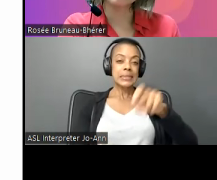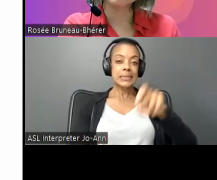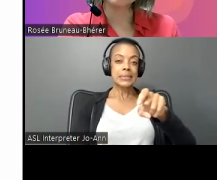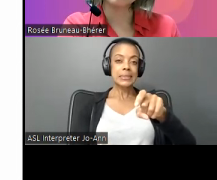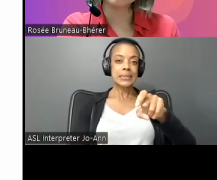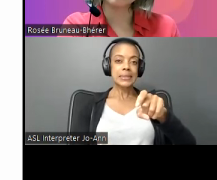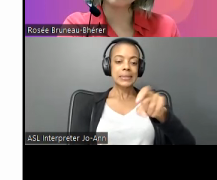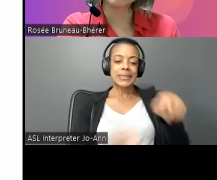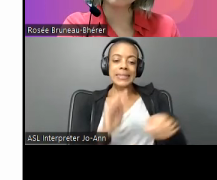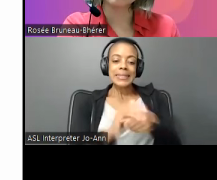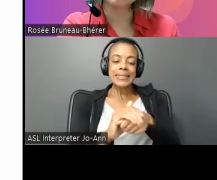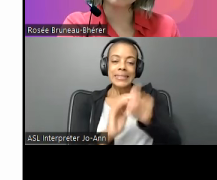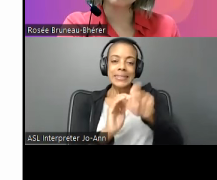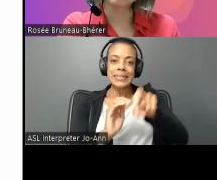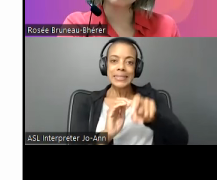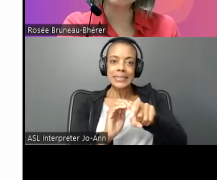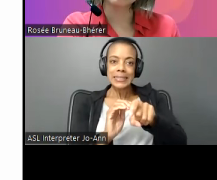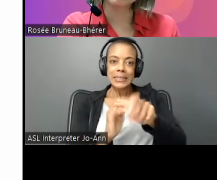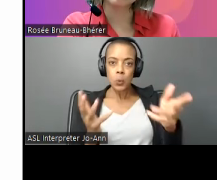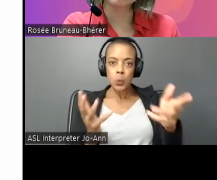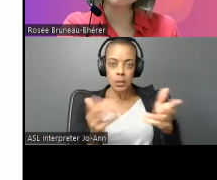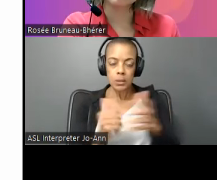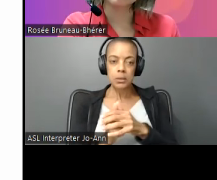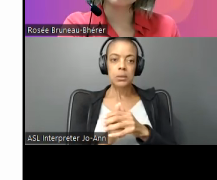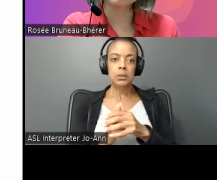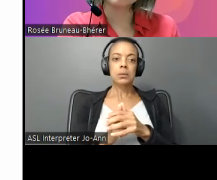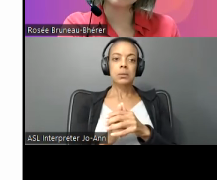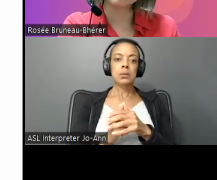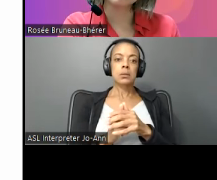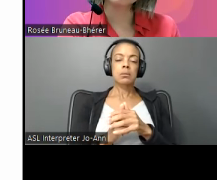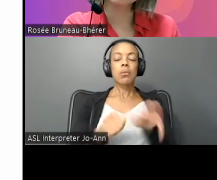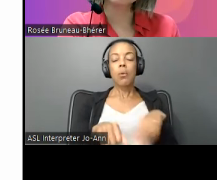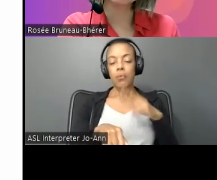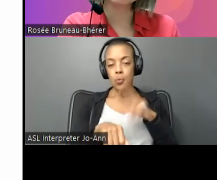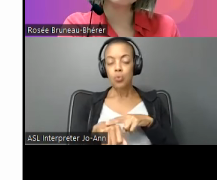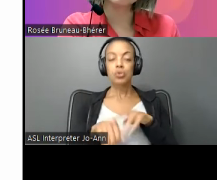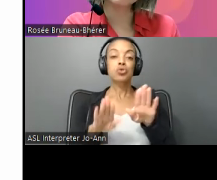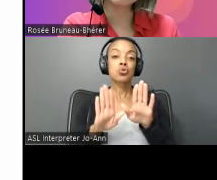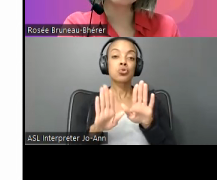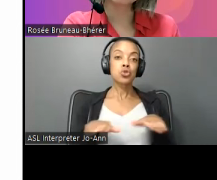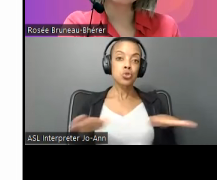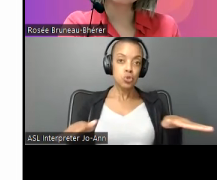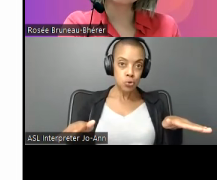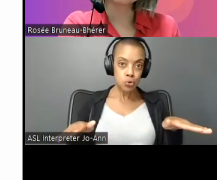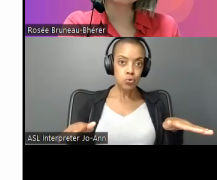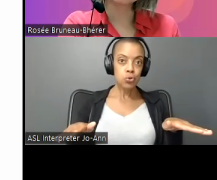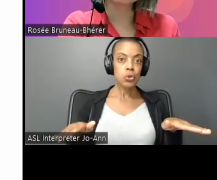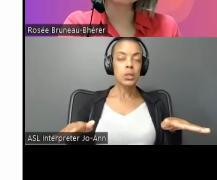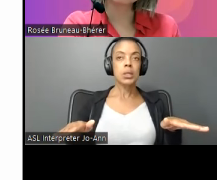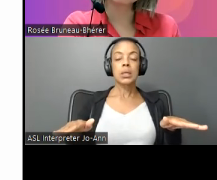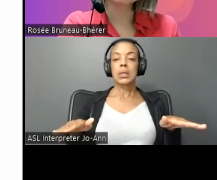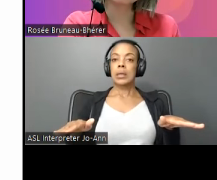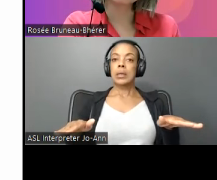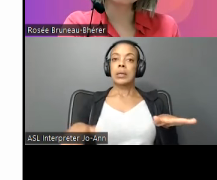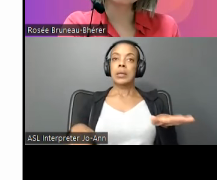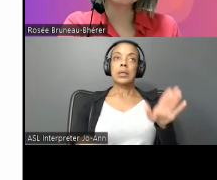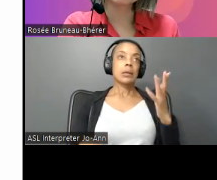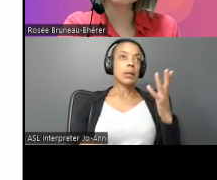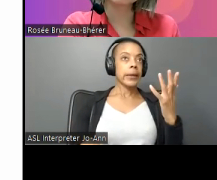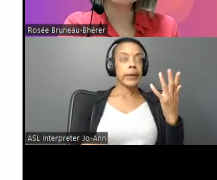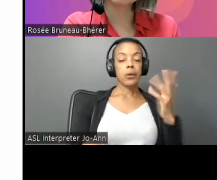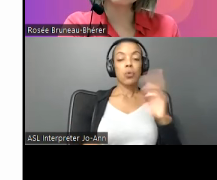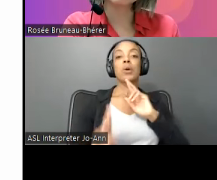hidden. Yes, there are children who manifest their issues in a certain way, a difficult way,